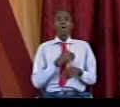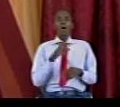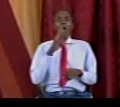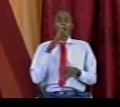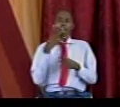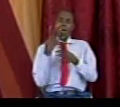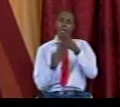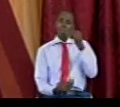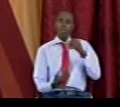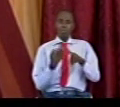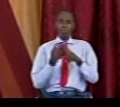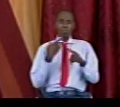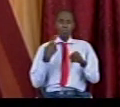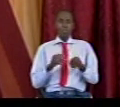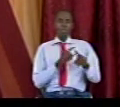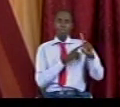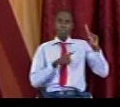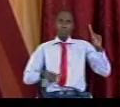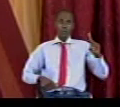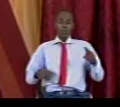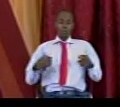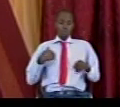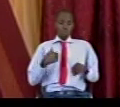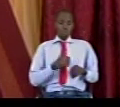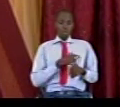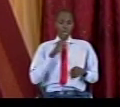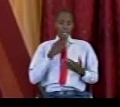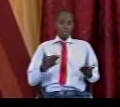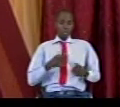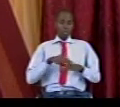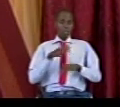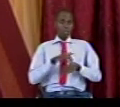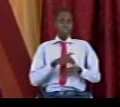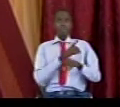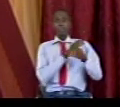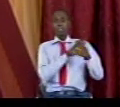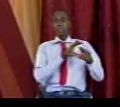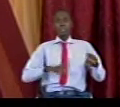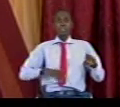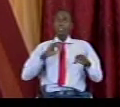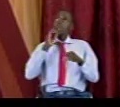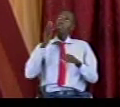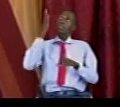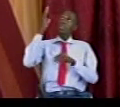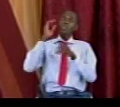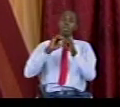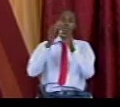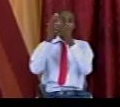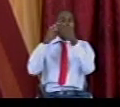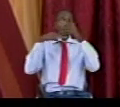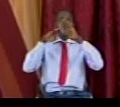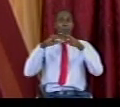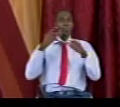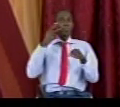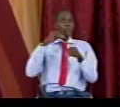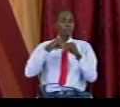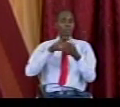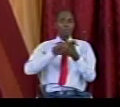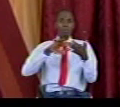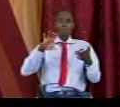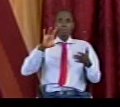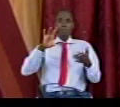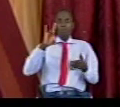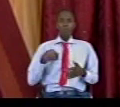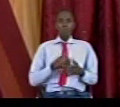he is in heaven, we on earth, and we're absent from the Lord. Look at this in verse 8. We're confident, I say,